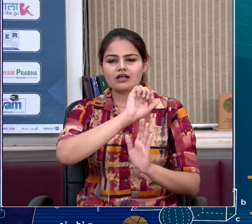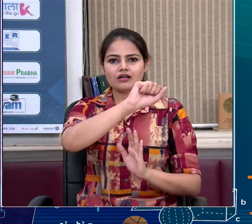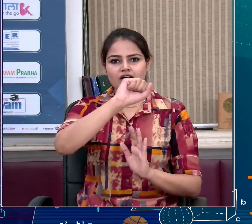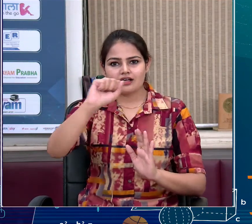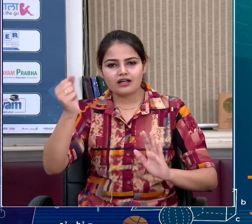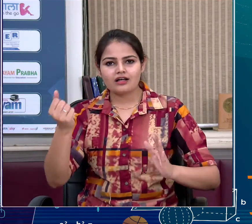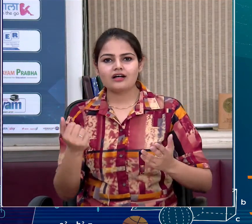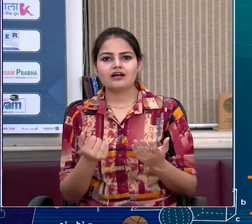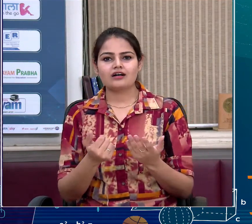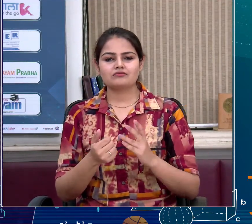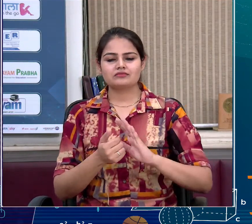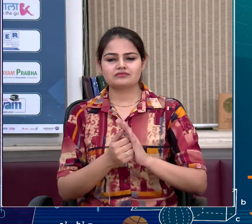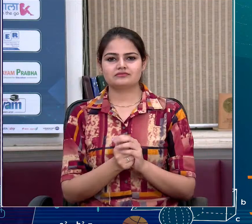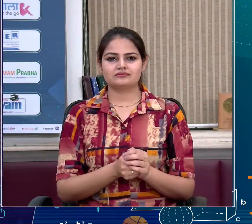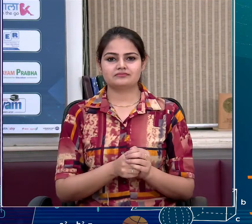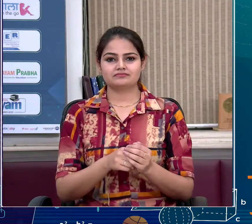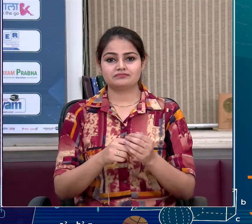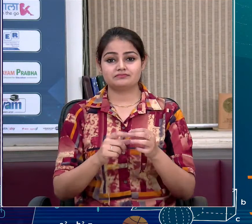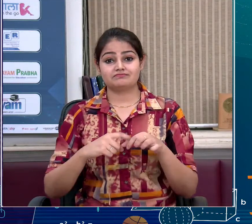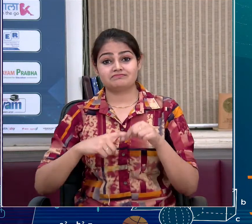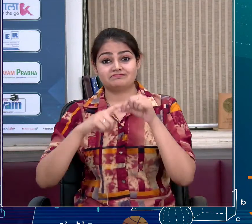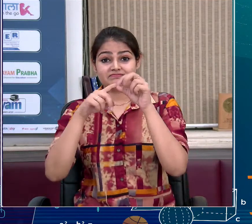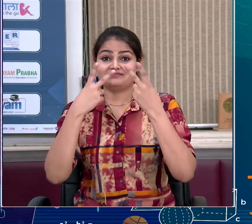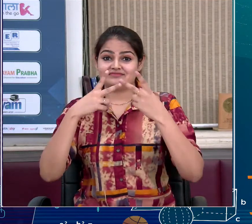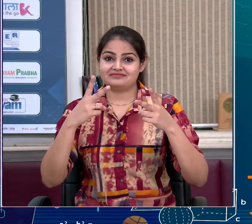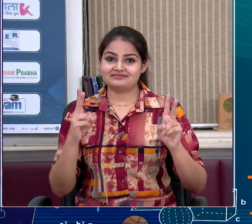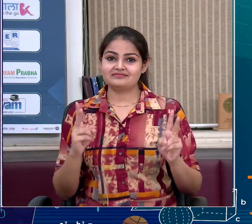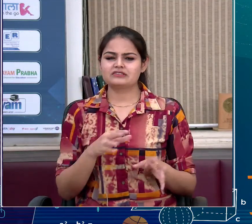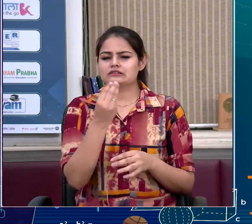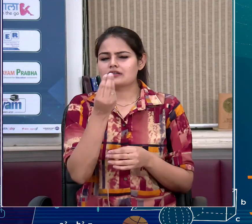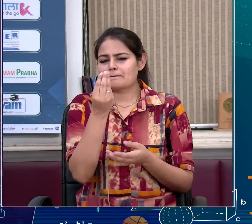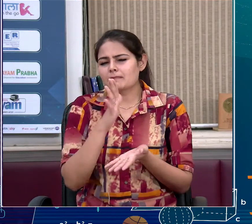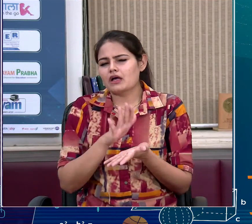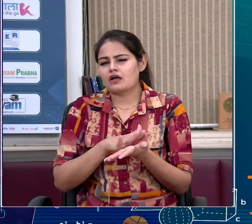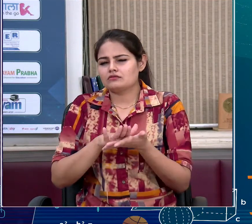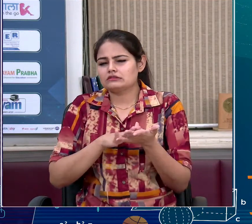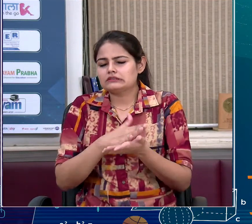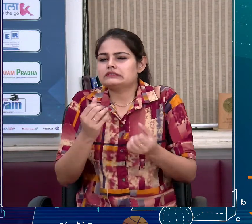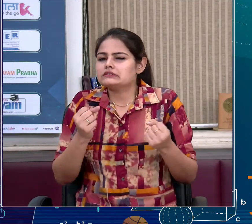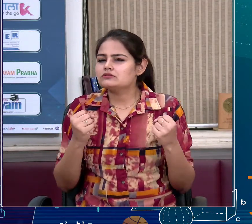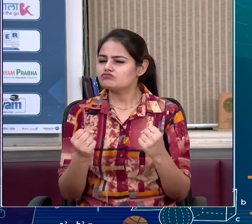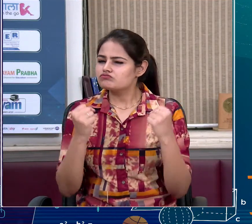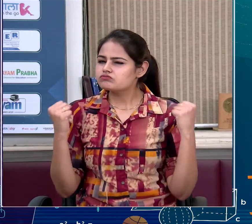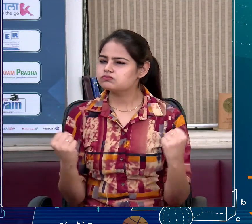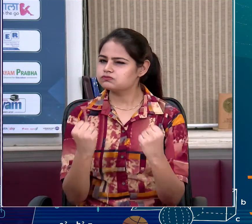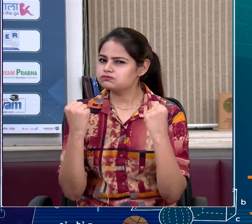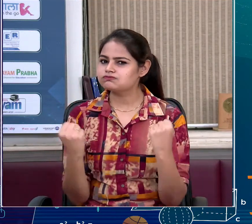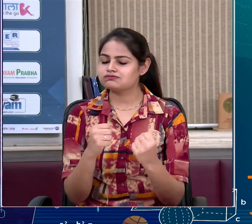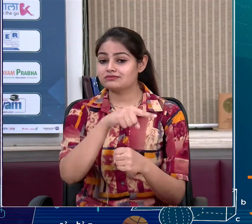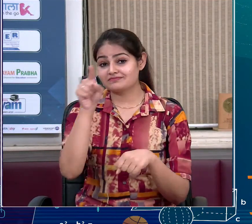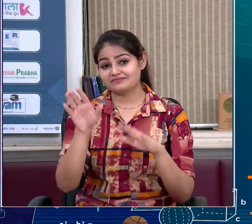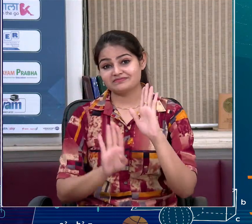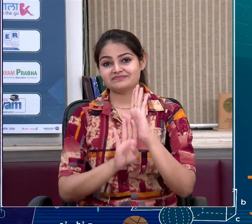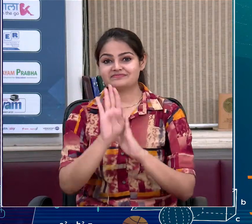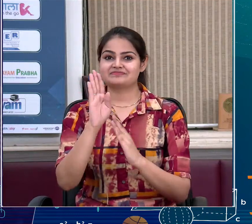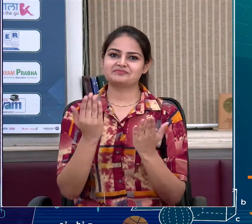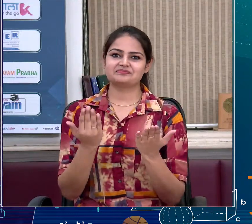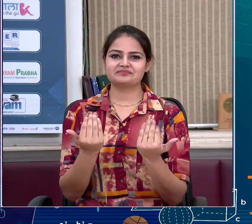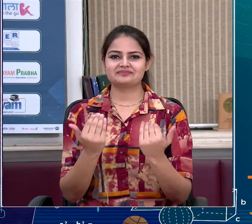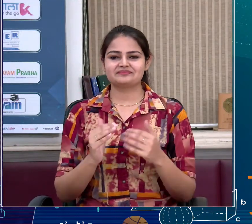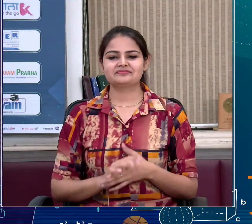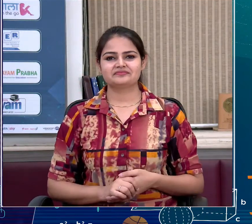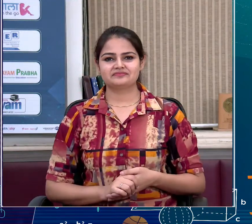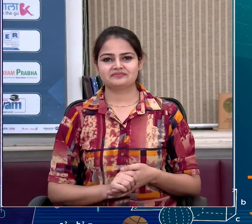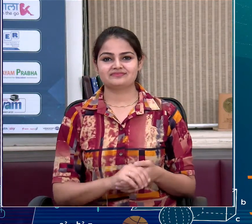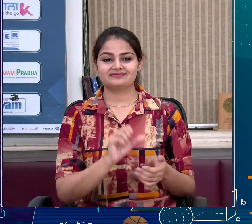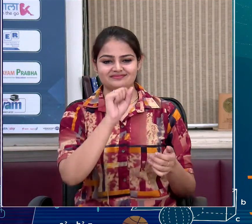aspect. We just need to explore it and just make that little effort. It makes a world of difference. Absolutely. And I